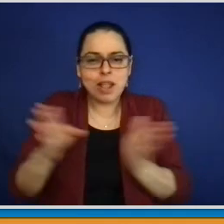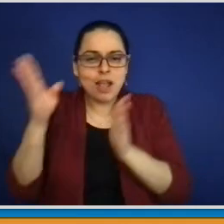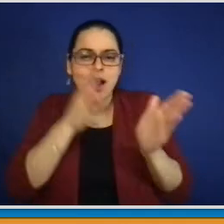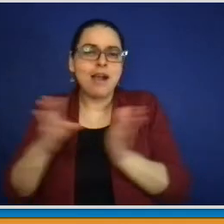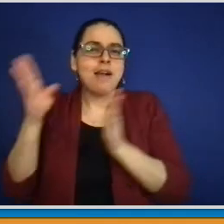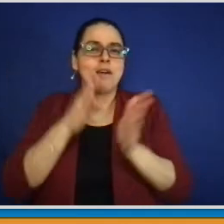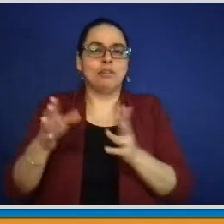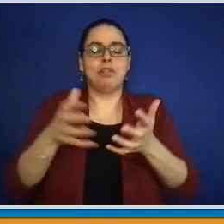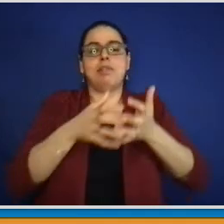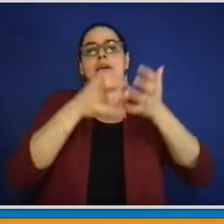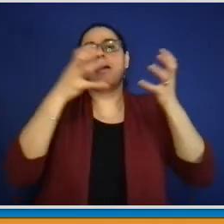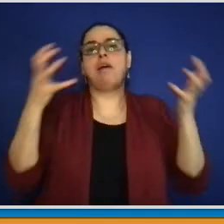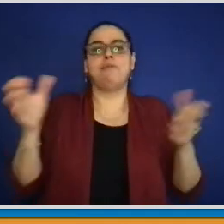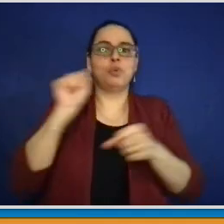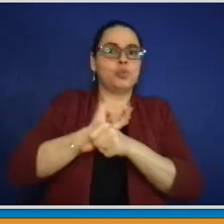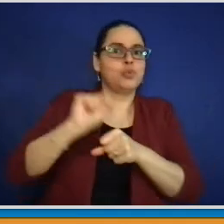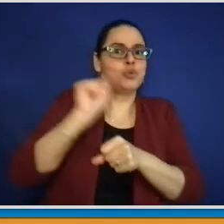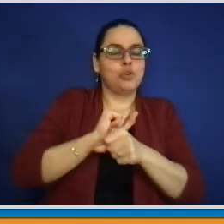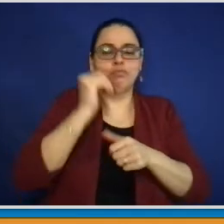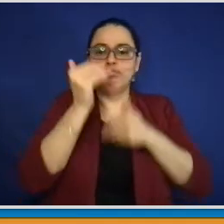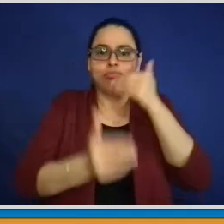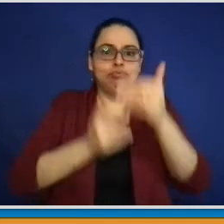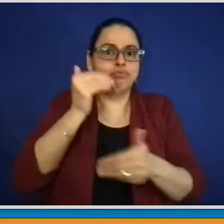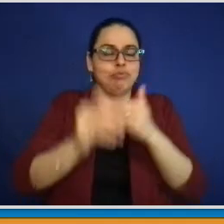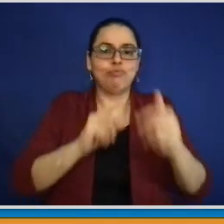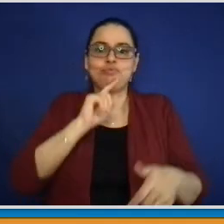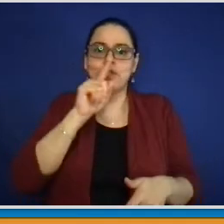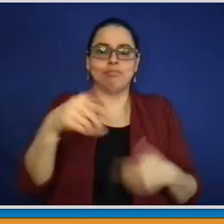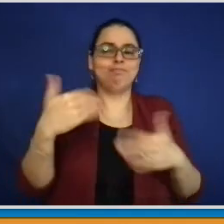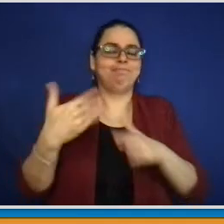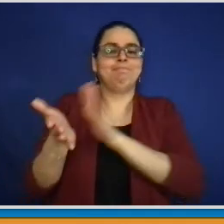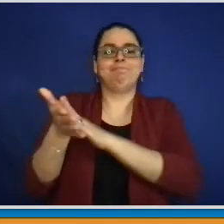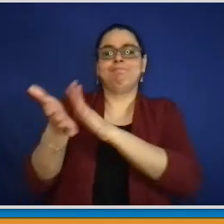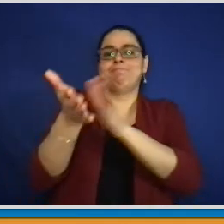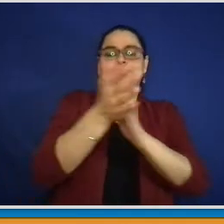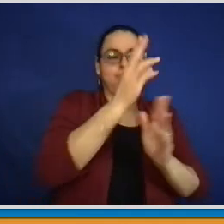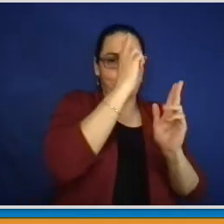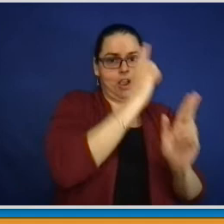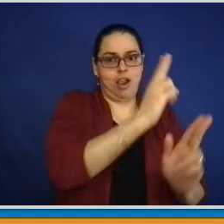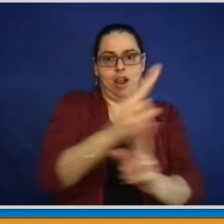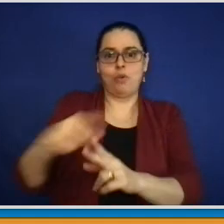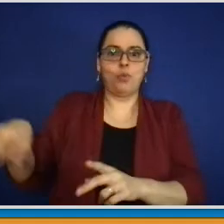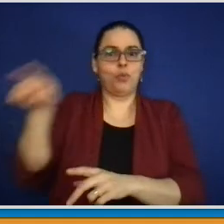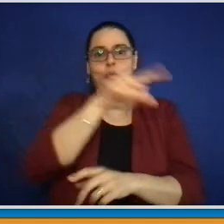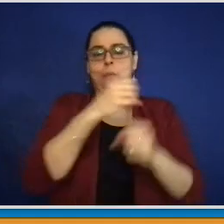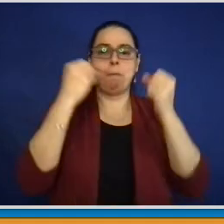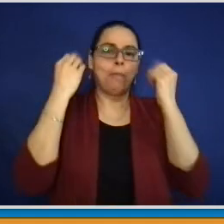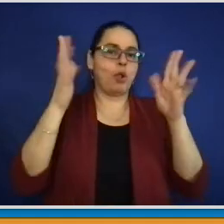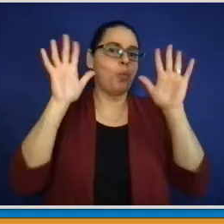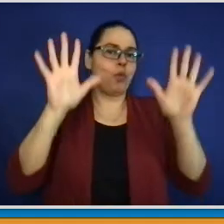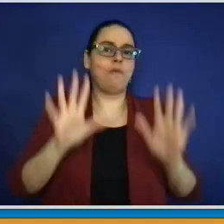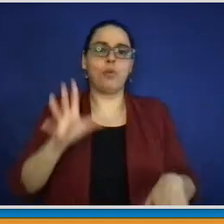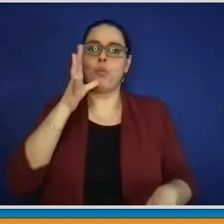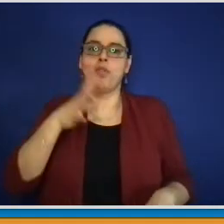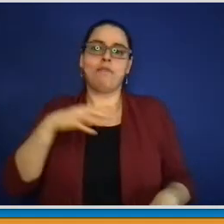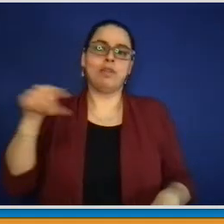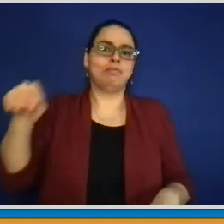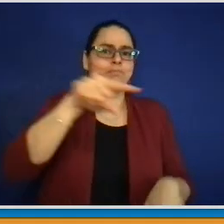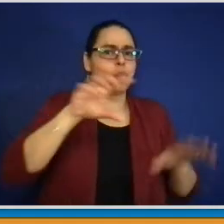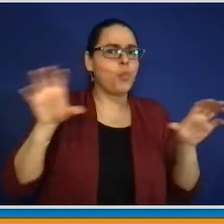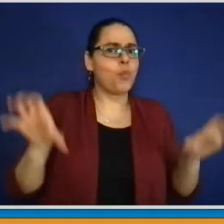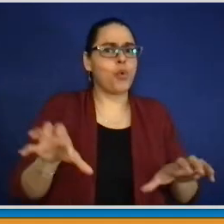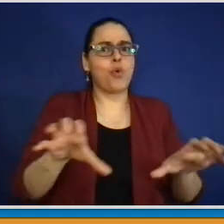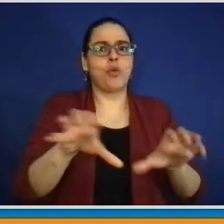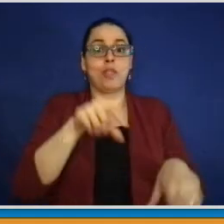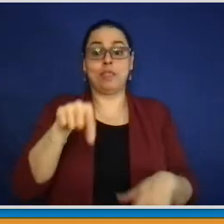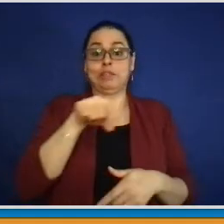lot of dynamic women out in the audience, as well as those that are going to be spotlighted. That's coming up this Thursday, March 25th at 4 o'clock. As I mentioned before, we'll be